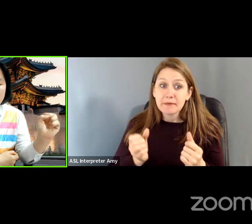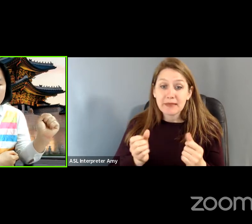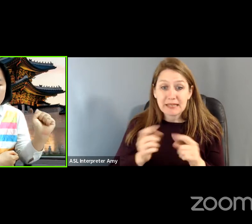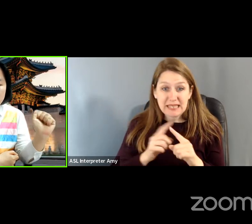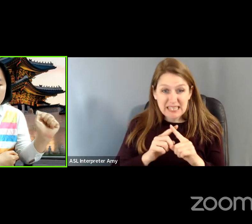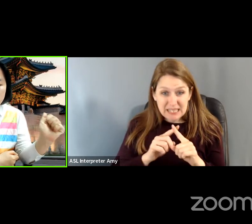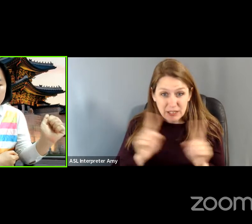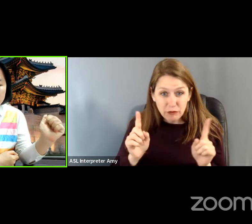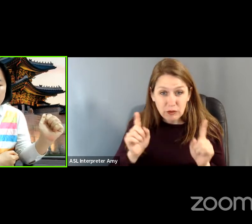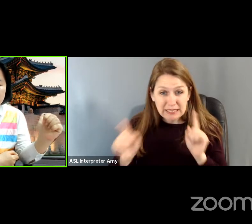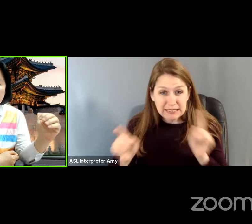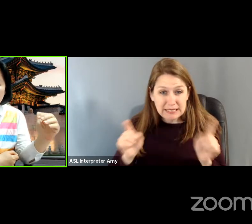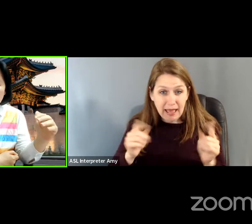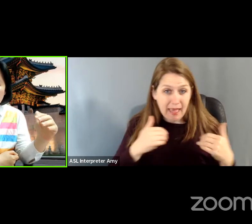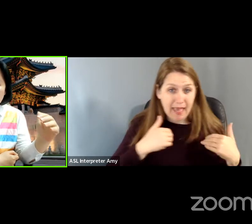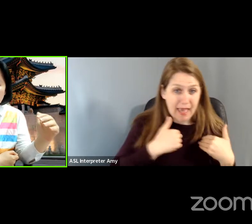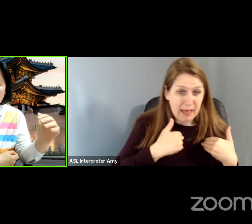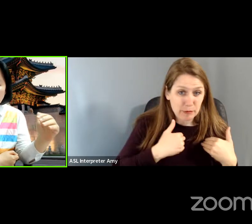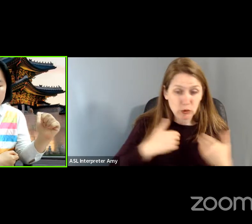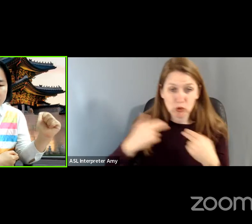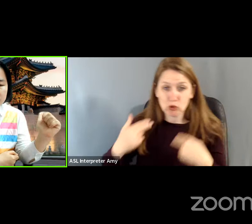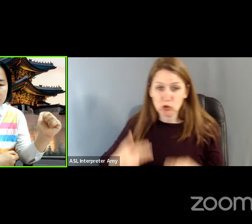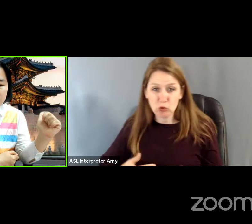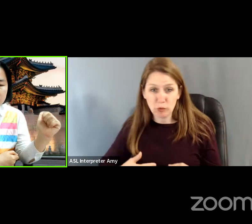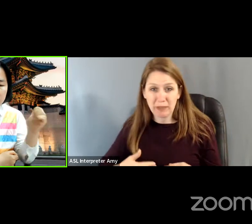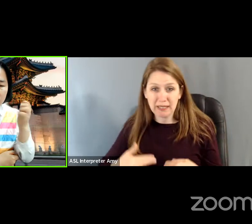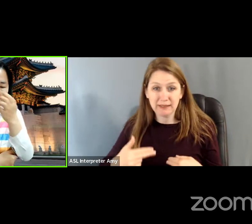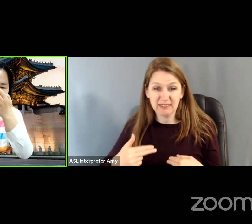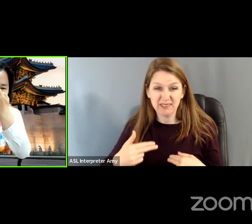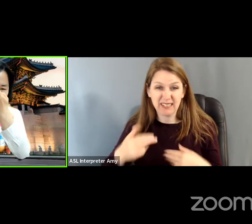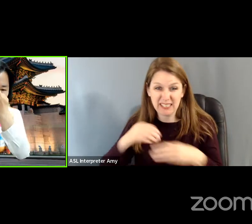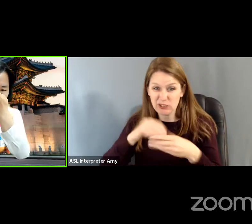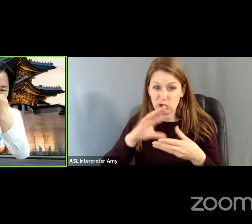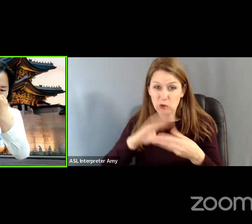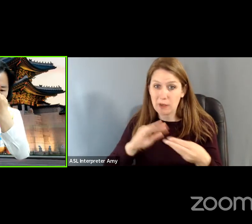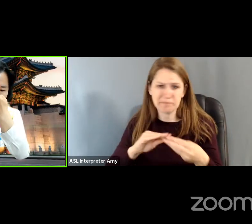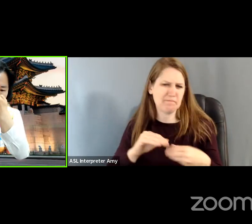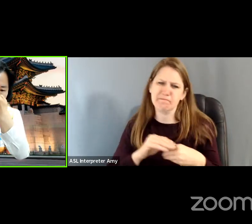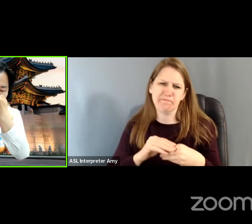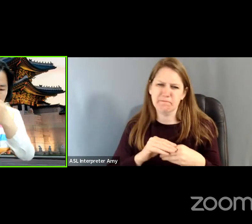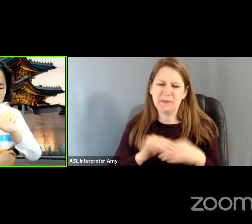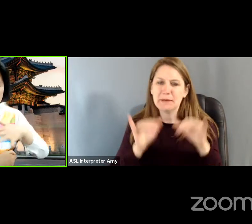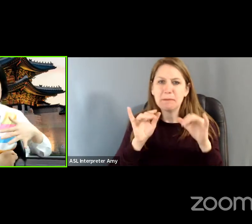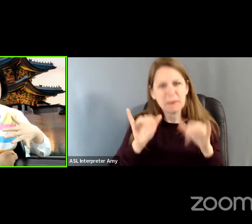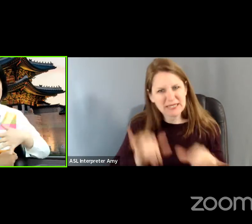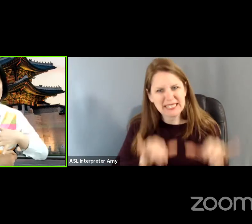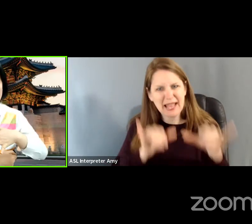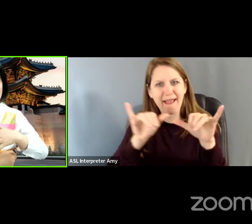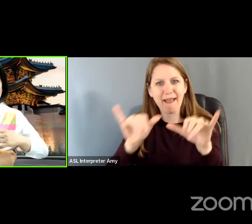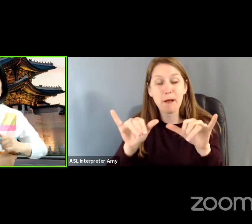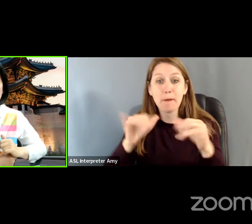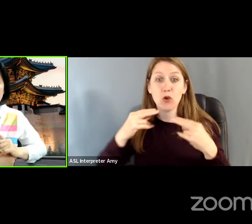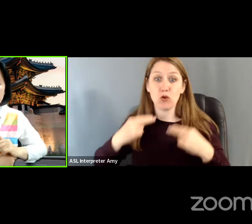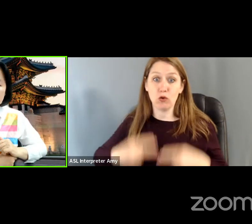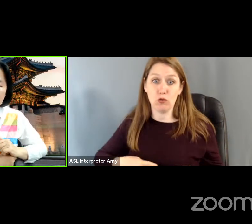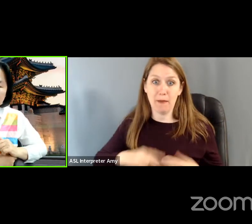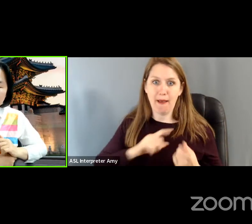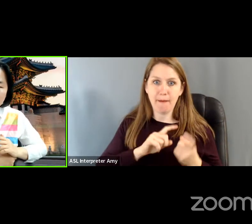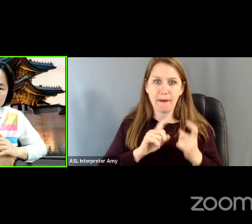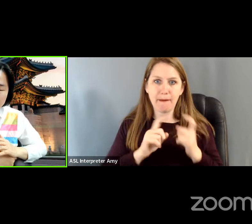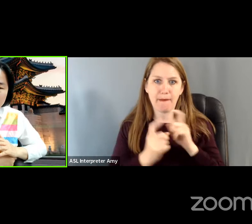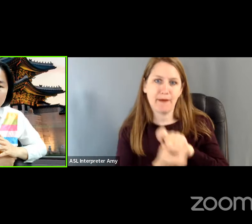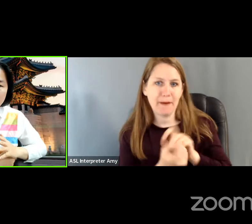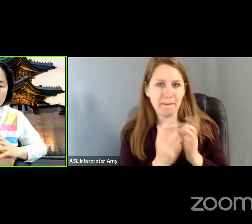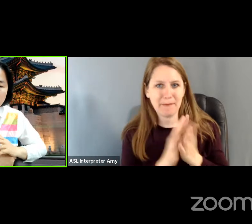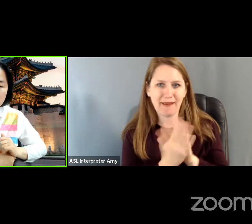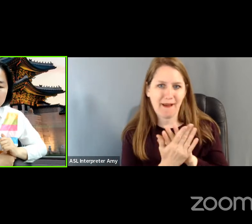between animals and humans in the world of folk tales. Humans could transform into animals